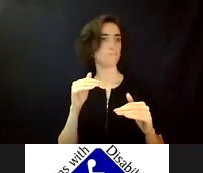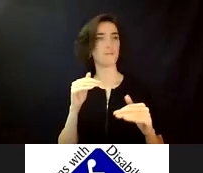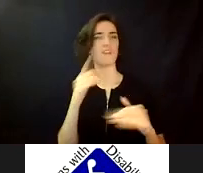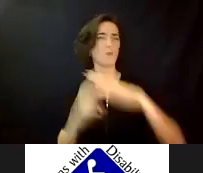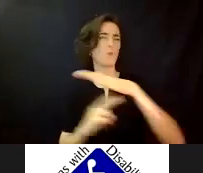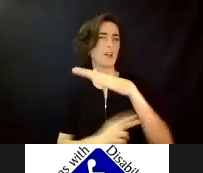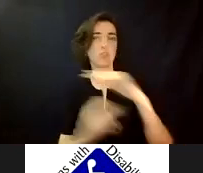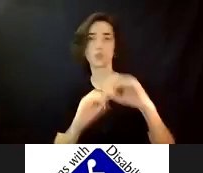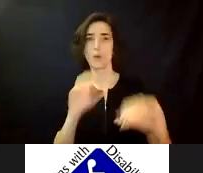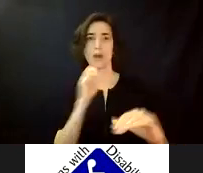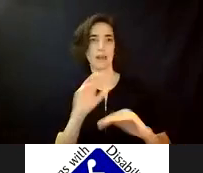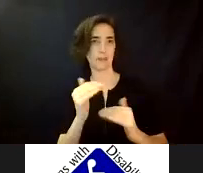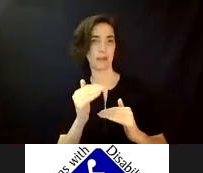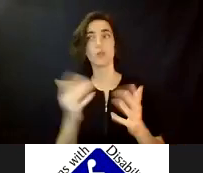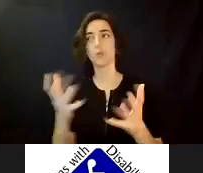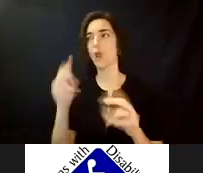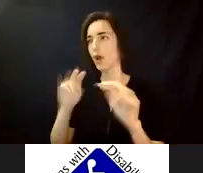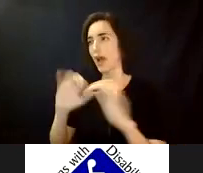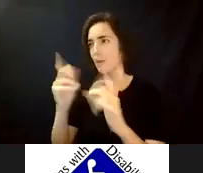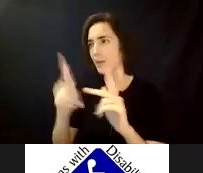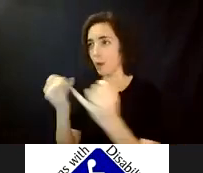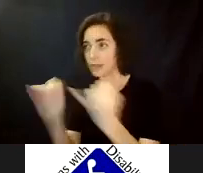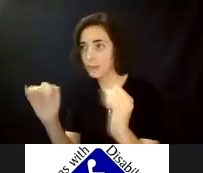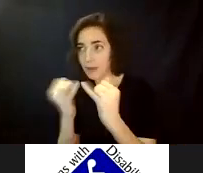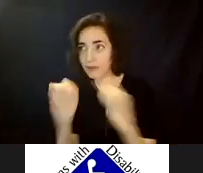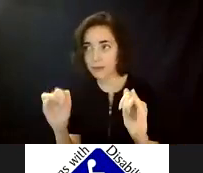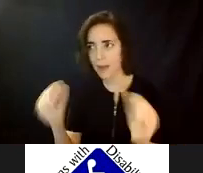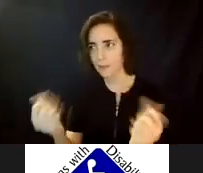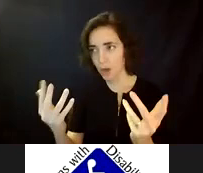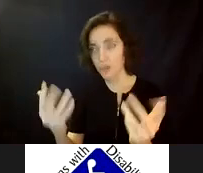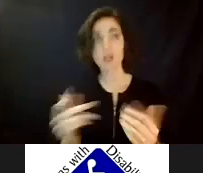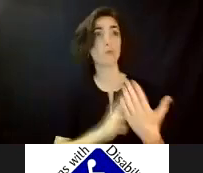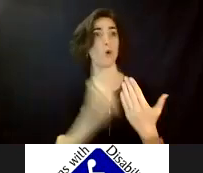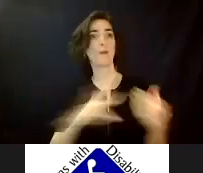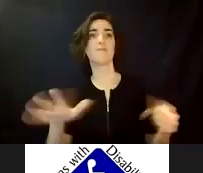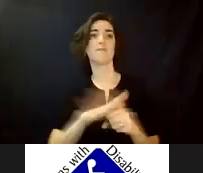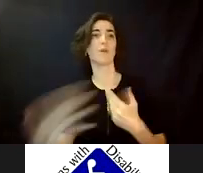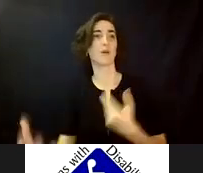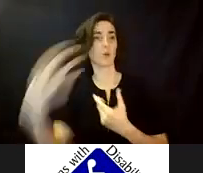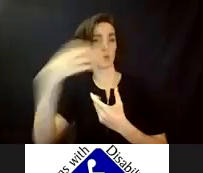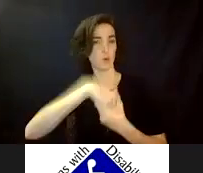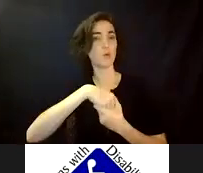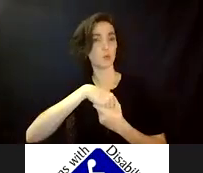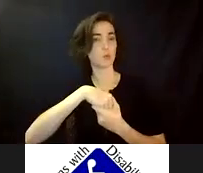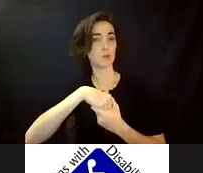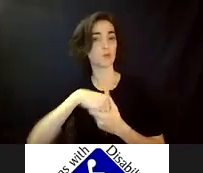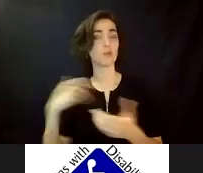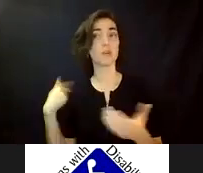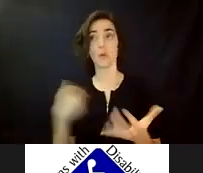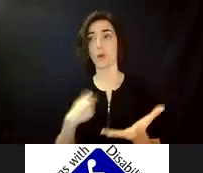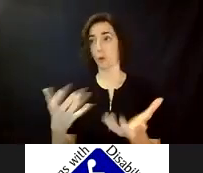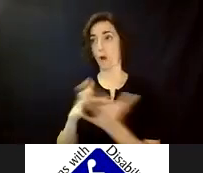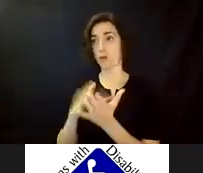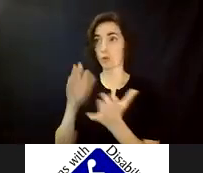are looking for levels of independence. Our program is fully inclusive. We do want our students to